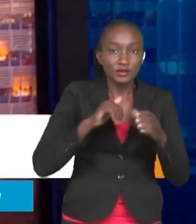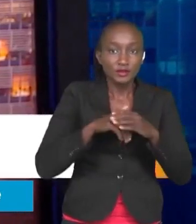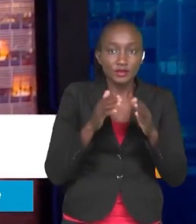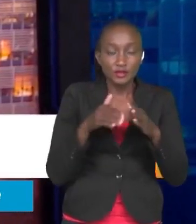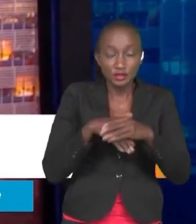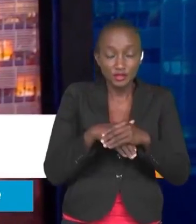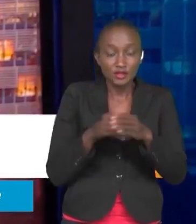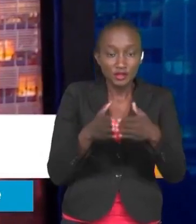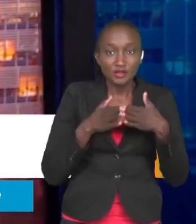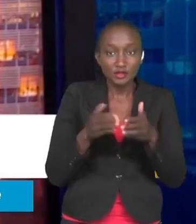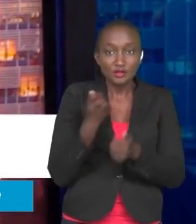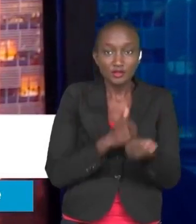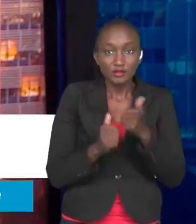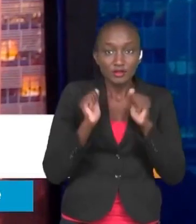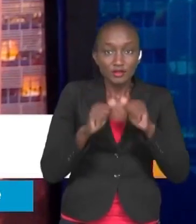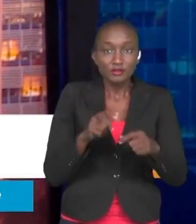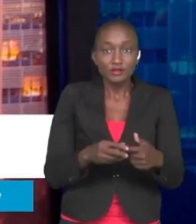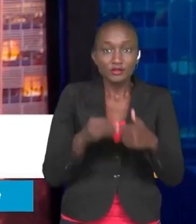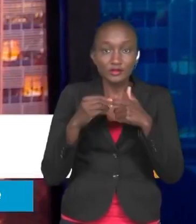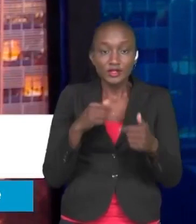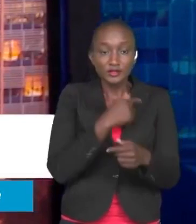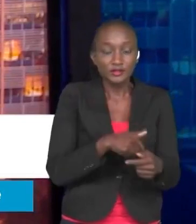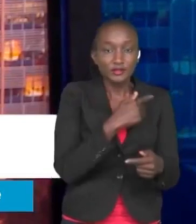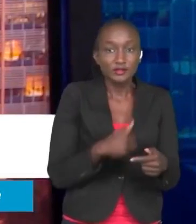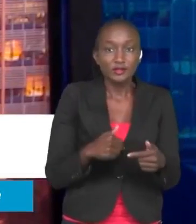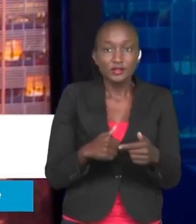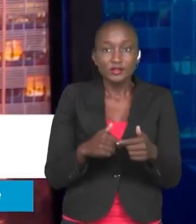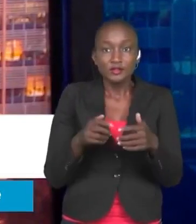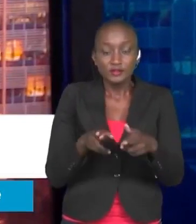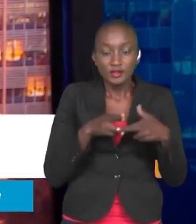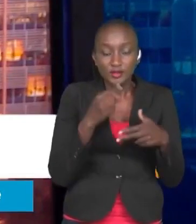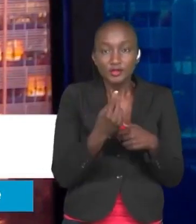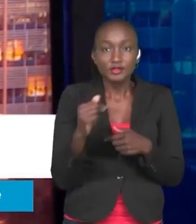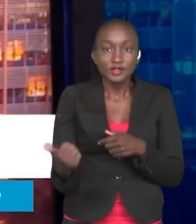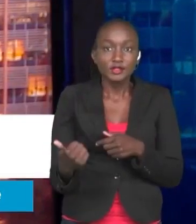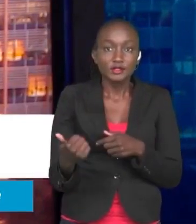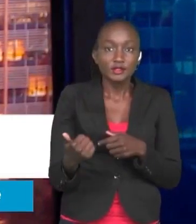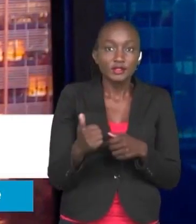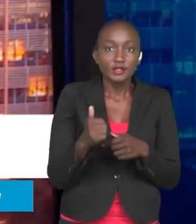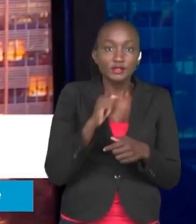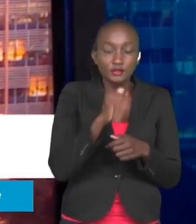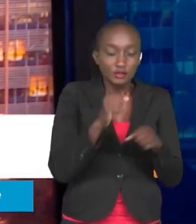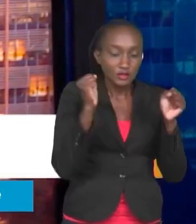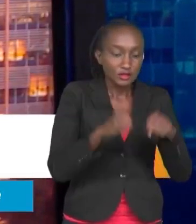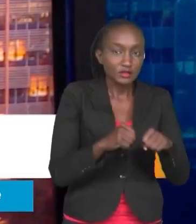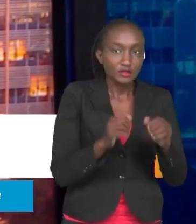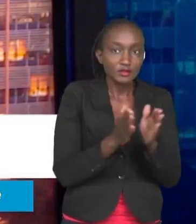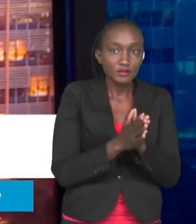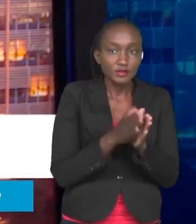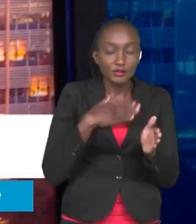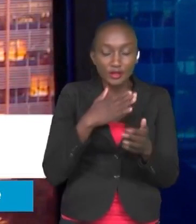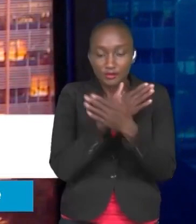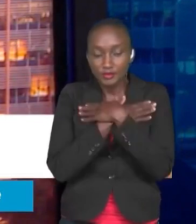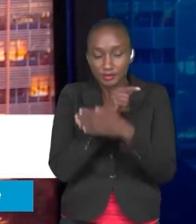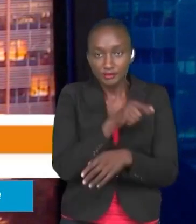then they can be found guilty of defiling one another. Uh-huh. I do not certainly agree with my learned colleague